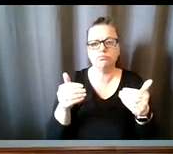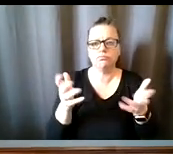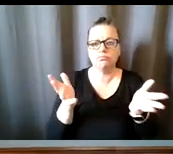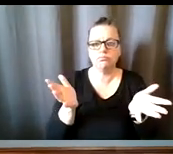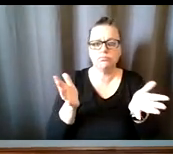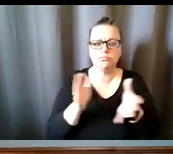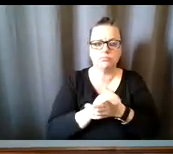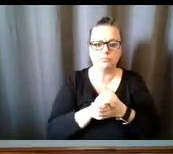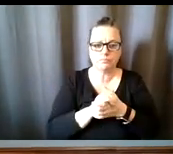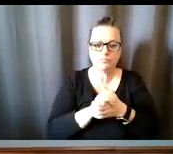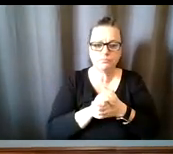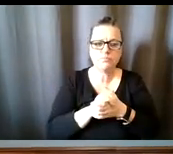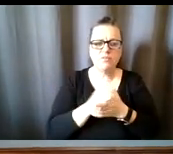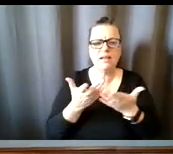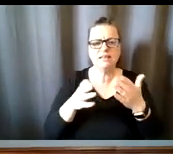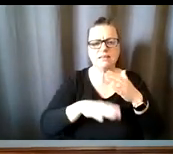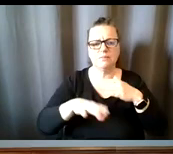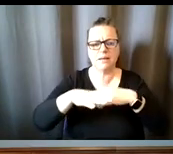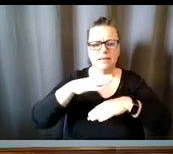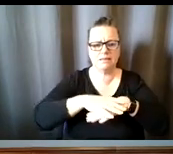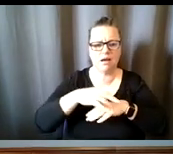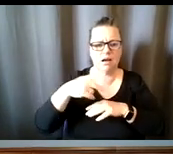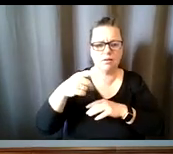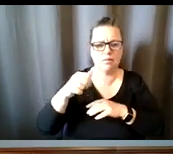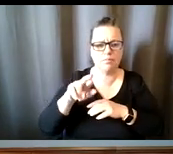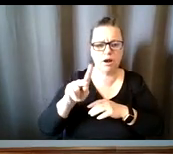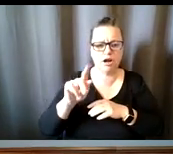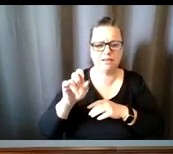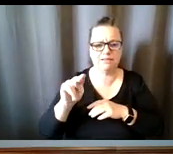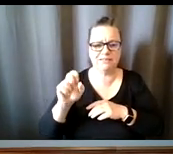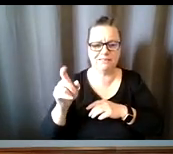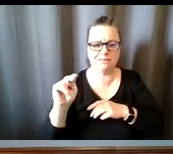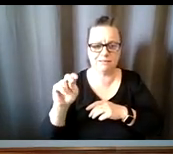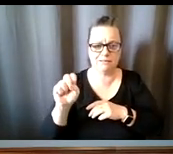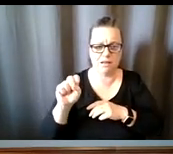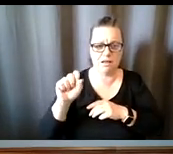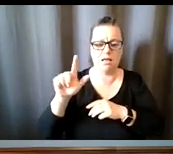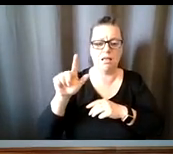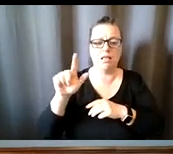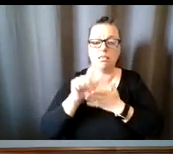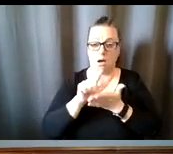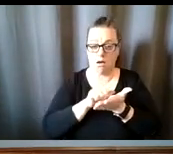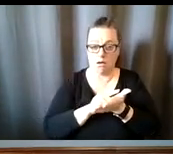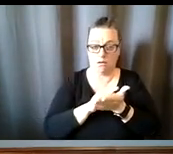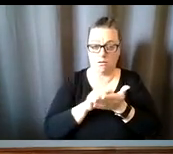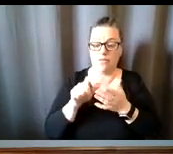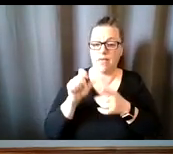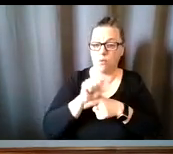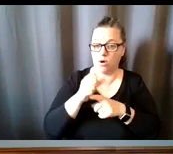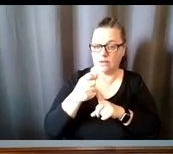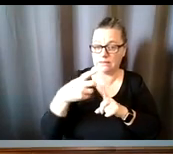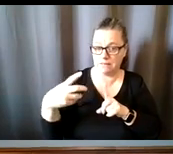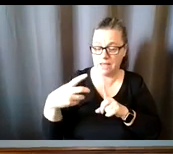it's based on Parkinson's law that says that as work expands so as to fill the time available for its completion.